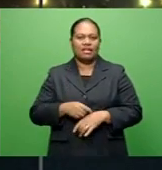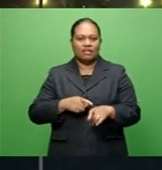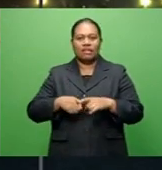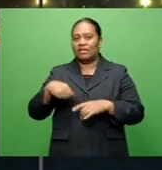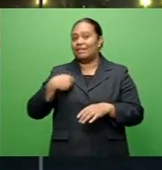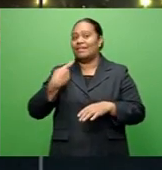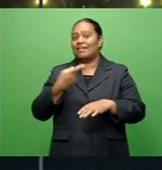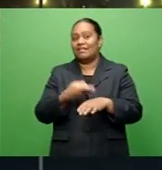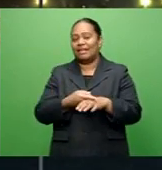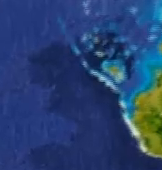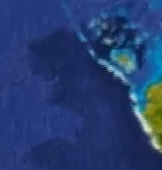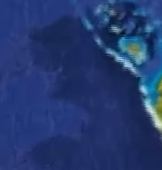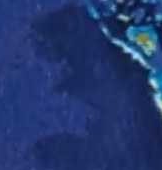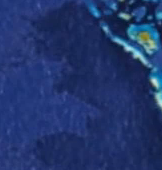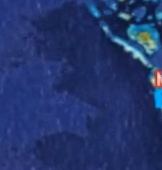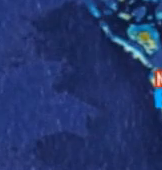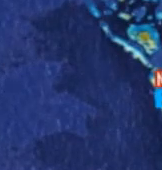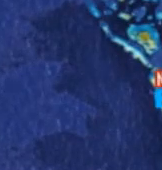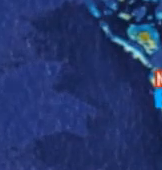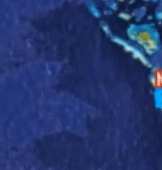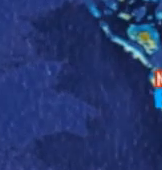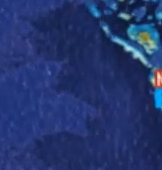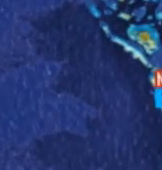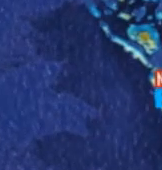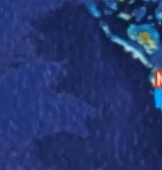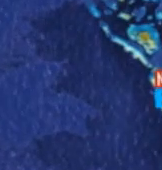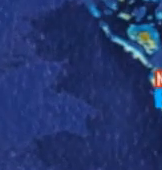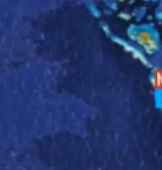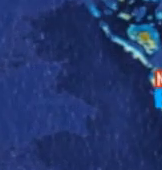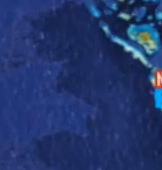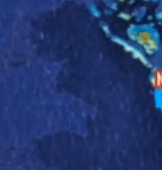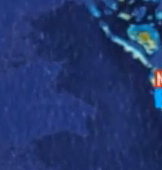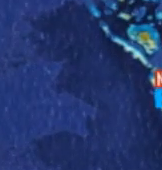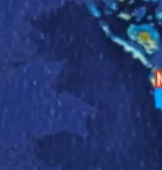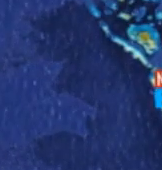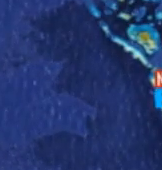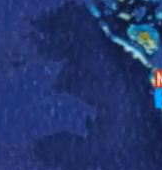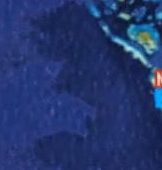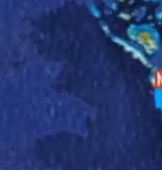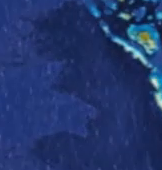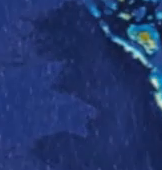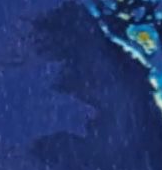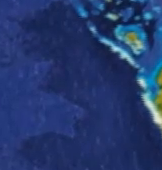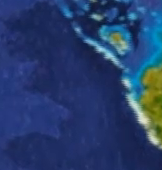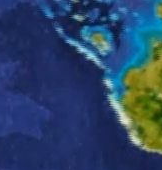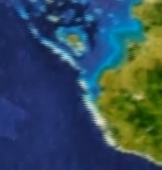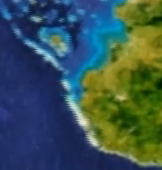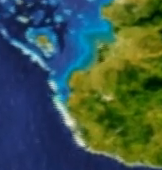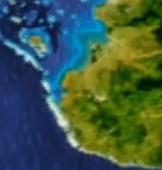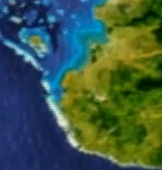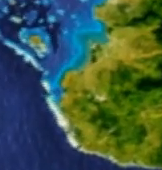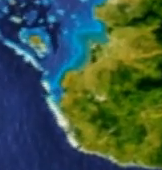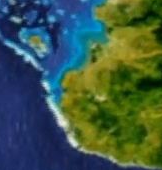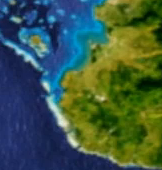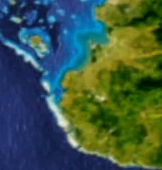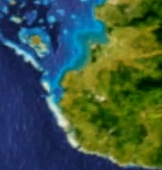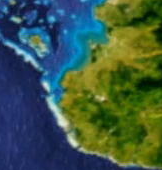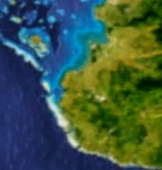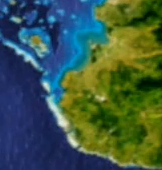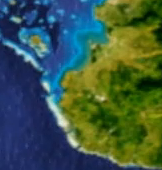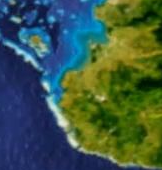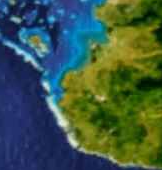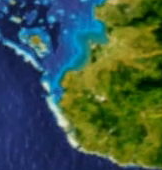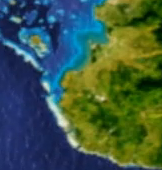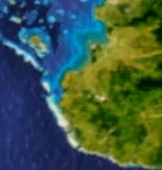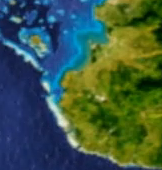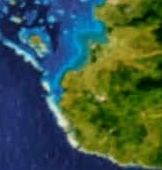the next few days. In the west, sunshine and cloudy periods marked the weather. From Pacific Harbour to Suva, there was a